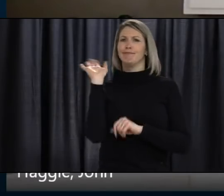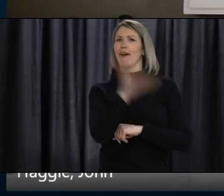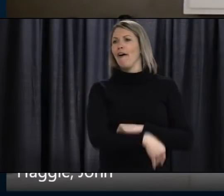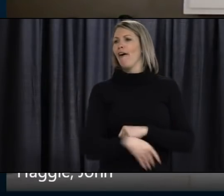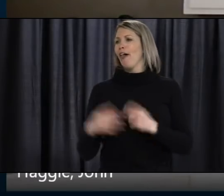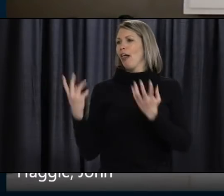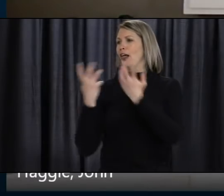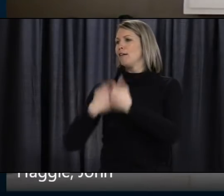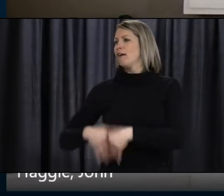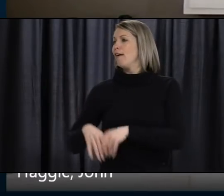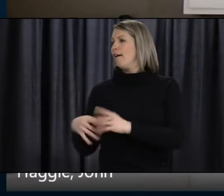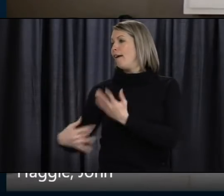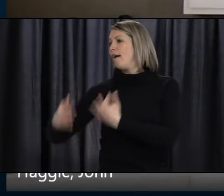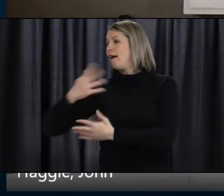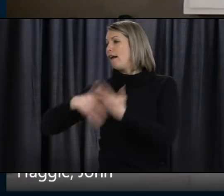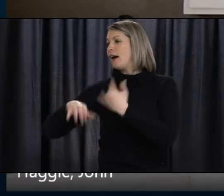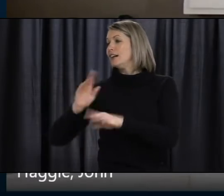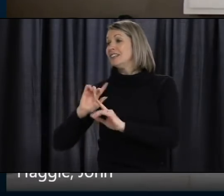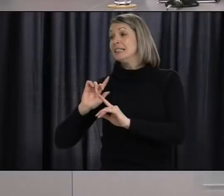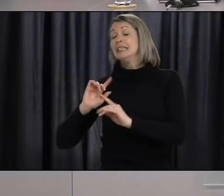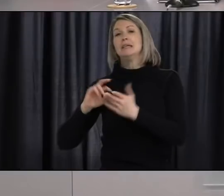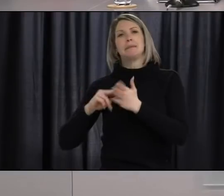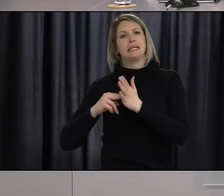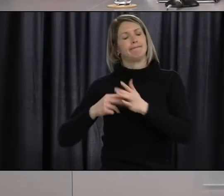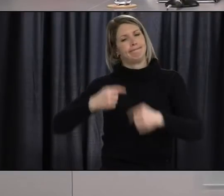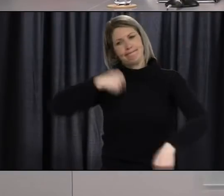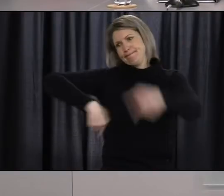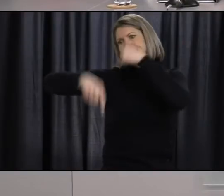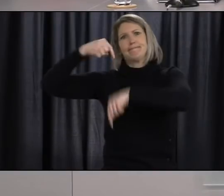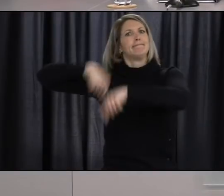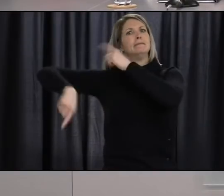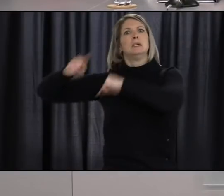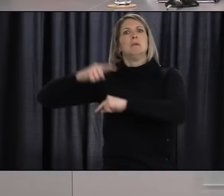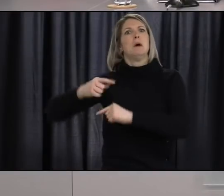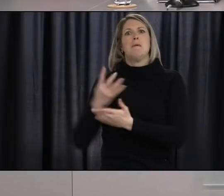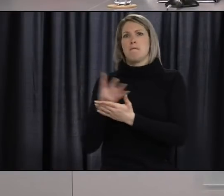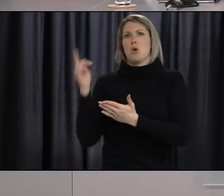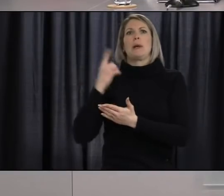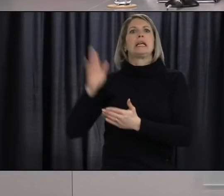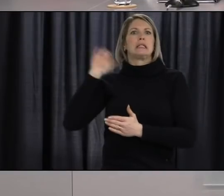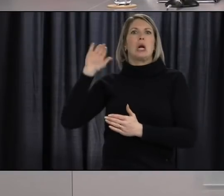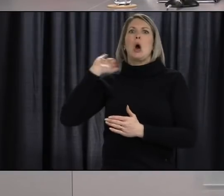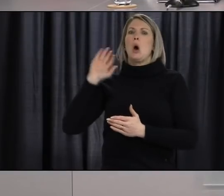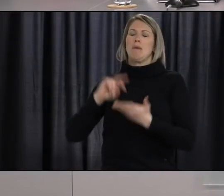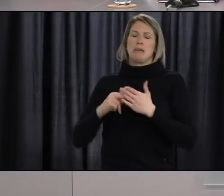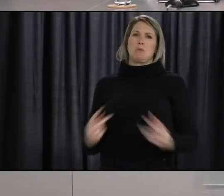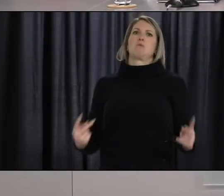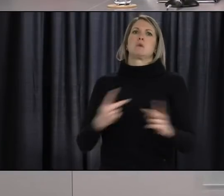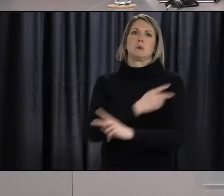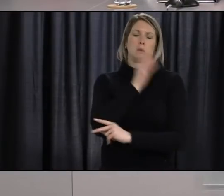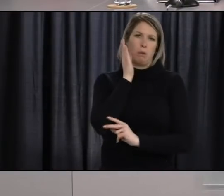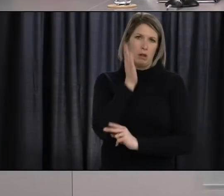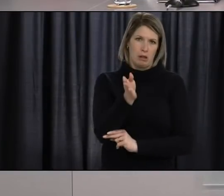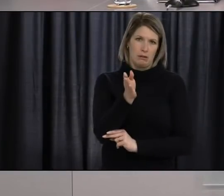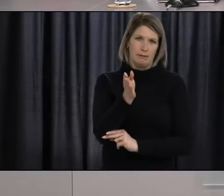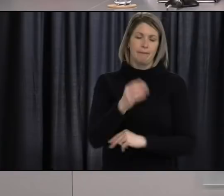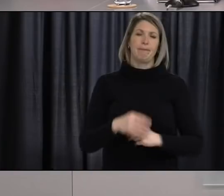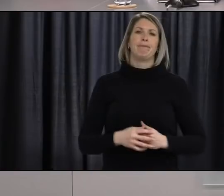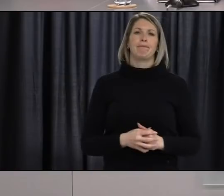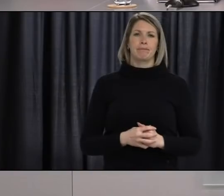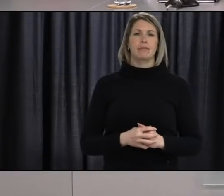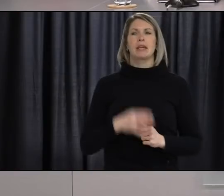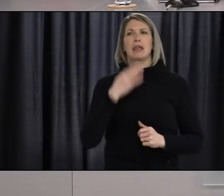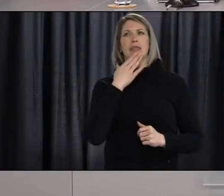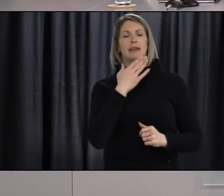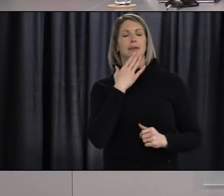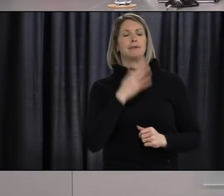that, Premier, I'll hand it back to you for the rest of the meeting. Thank you, Minister. And indeed, we are a social province, and the